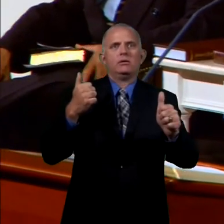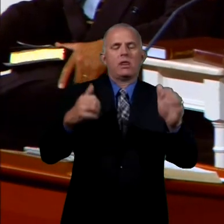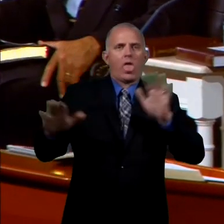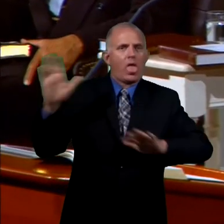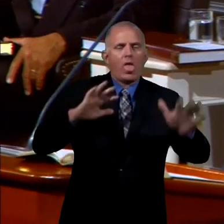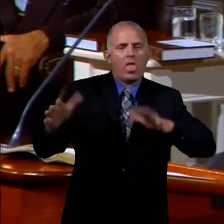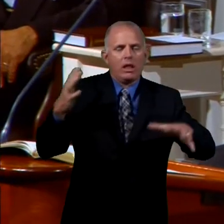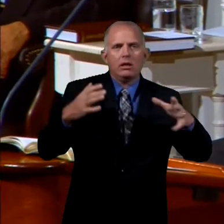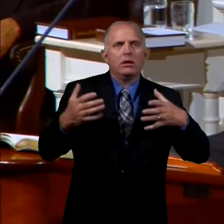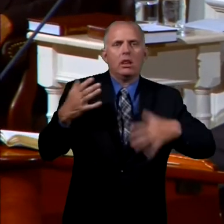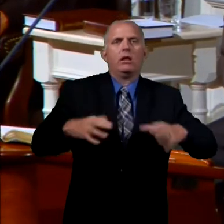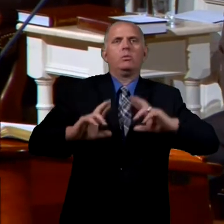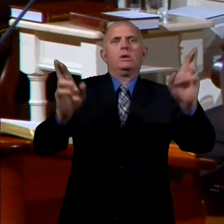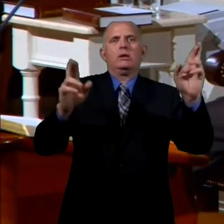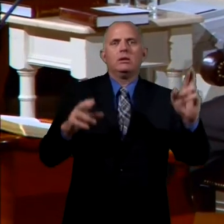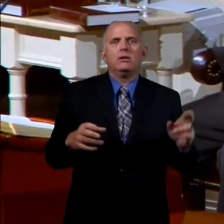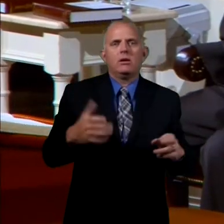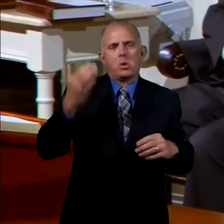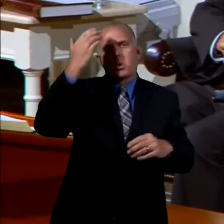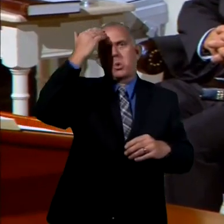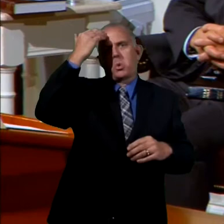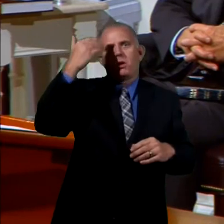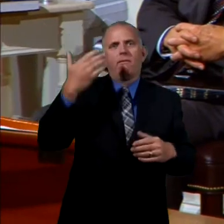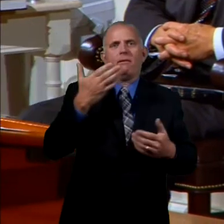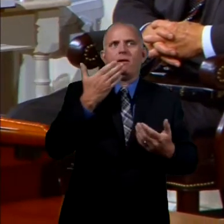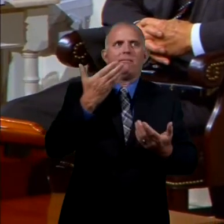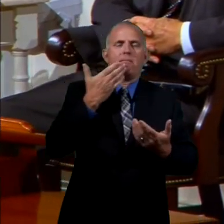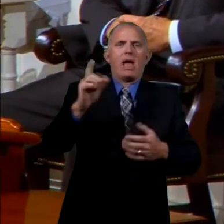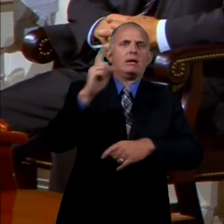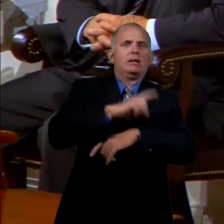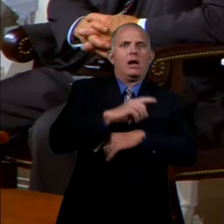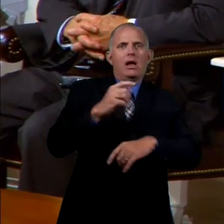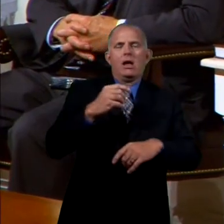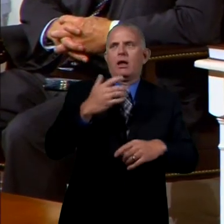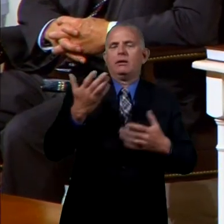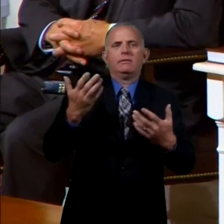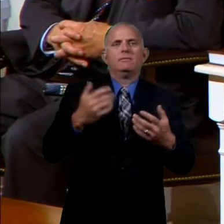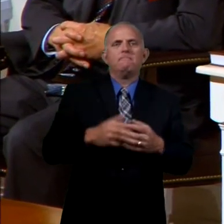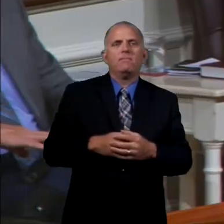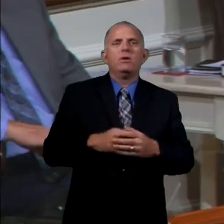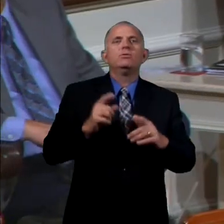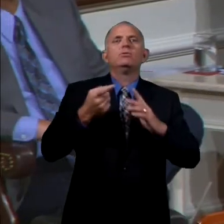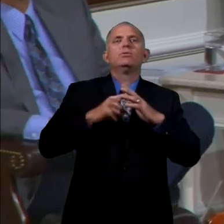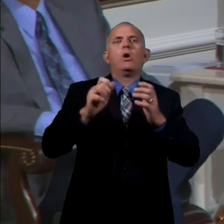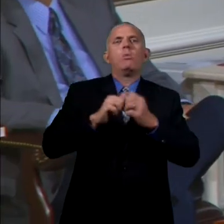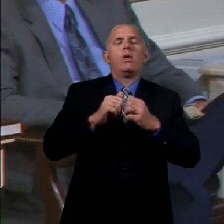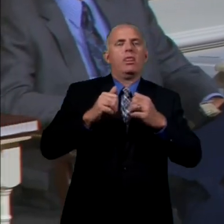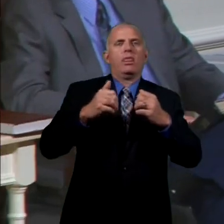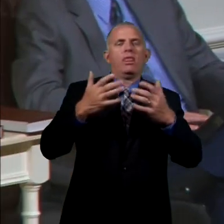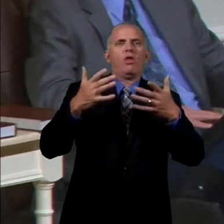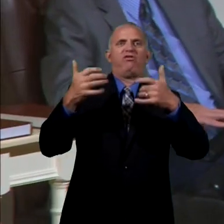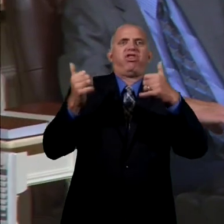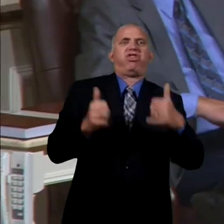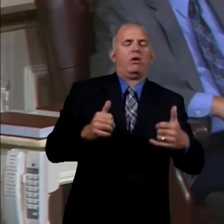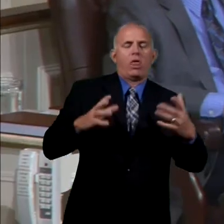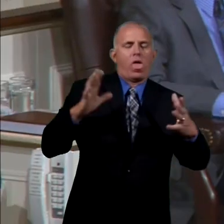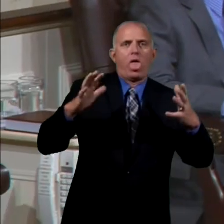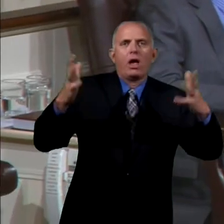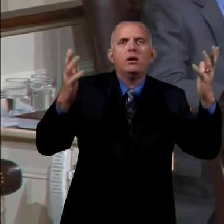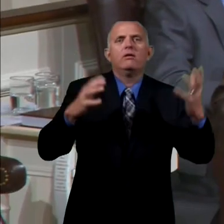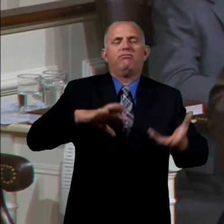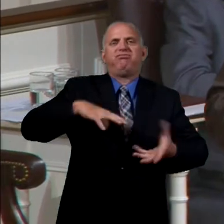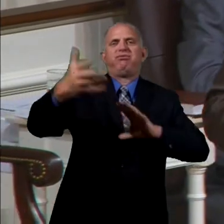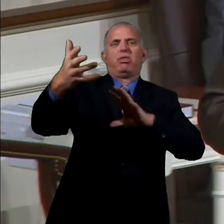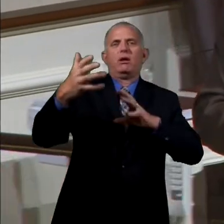know is going to be a bad day. And you start down that spiral of having a bad day, and your life becomes a rat race. You're rushing. You may